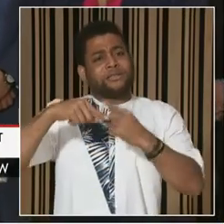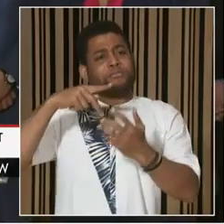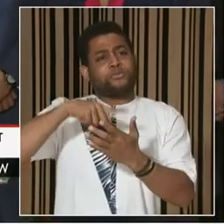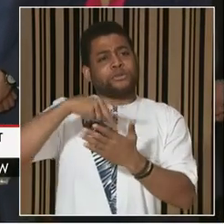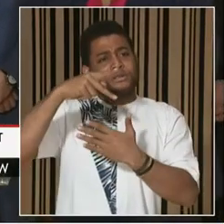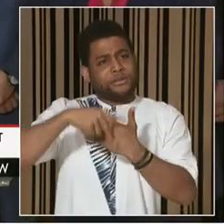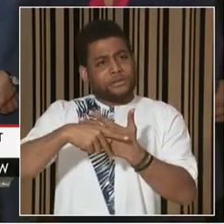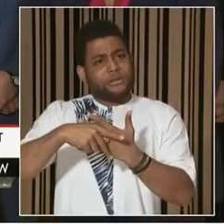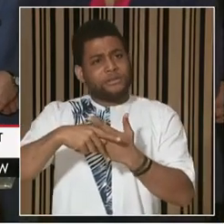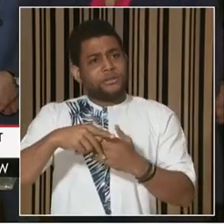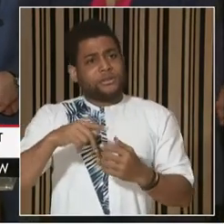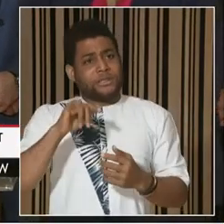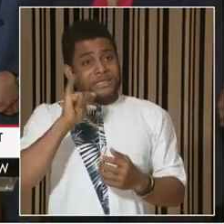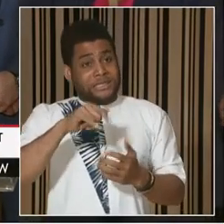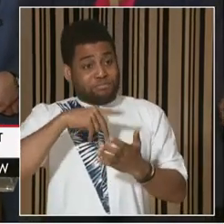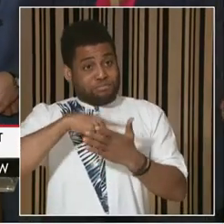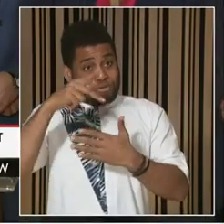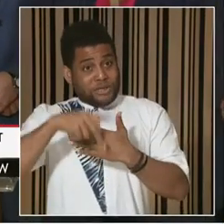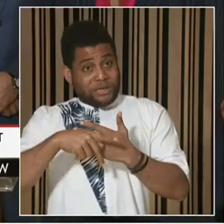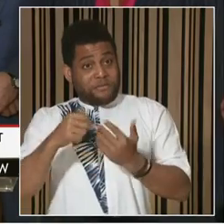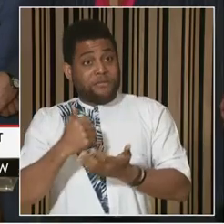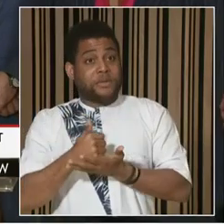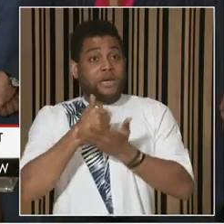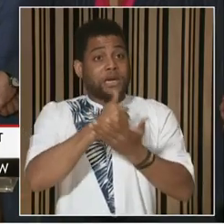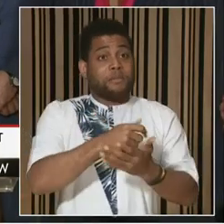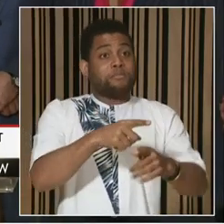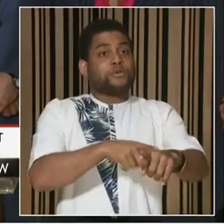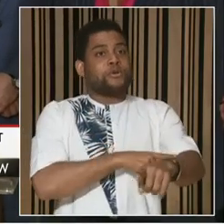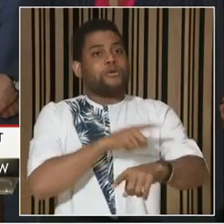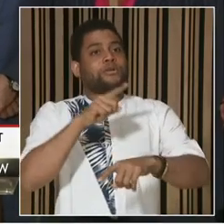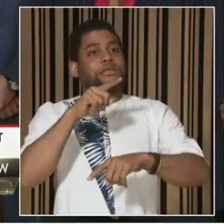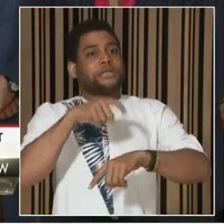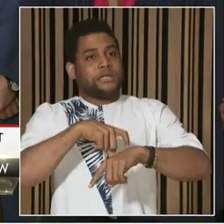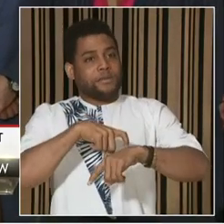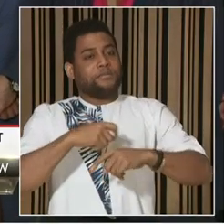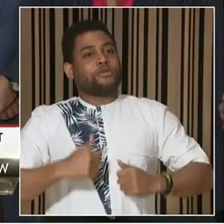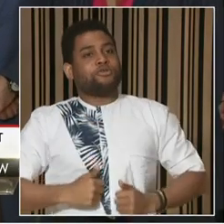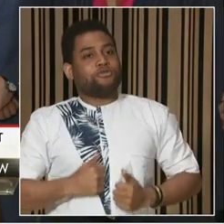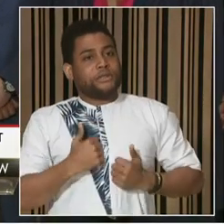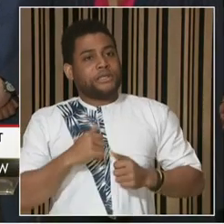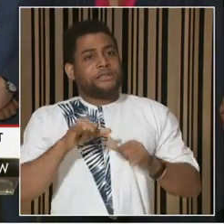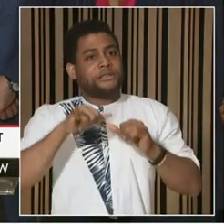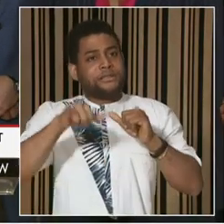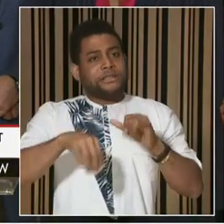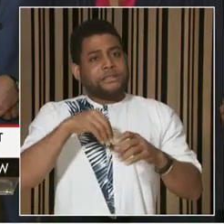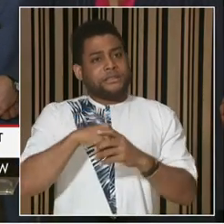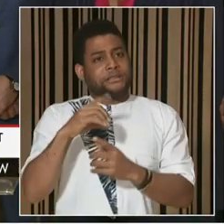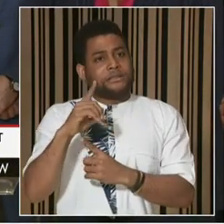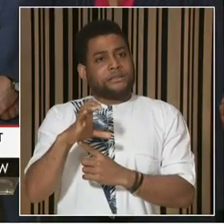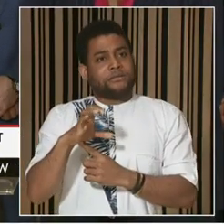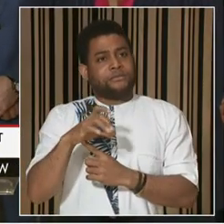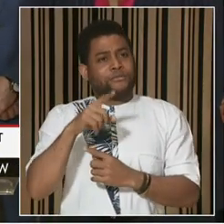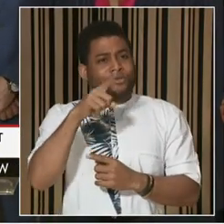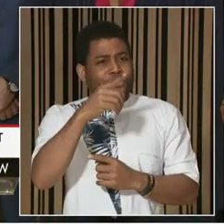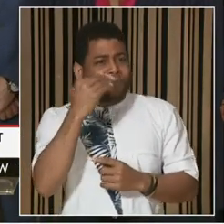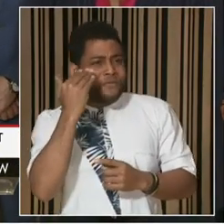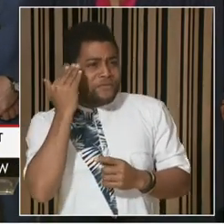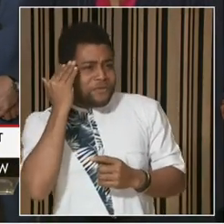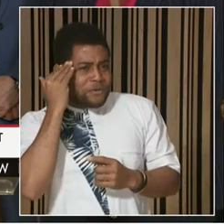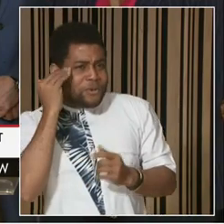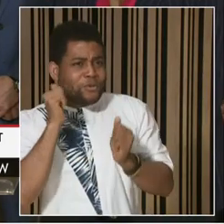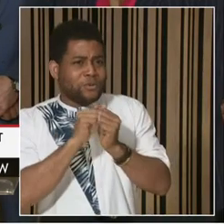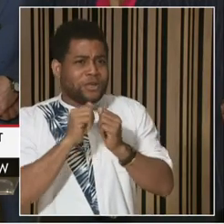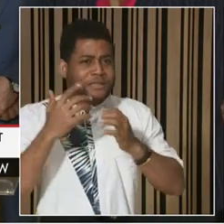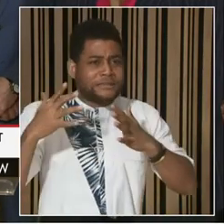is to help longtime residents stay in the district. You are familiar with the anxiety that people feel about